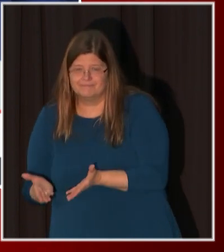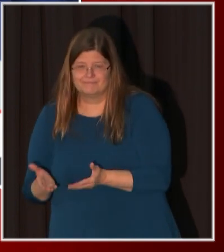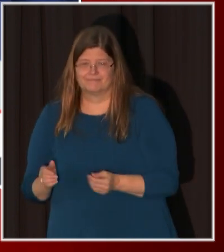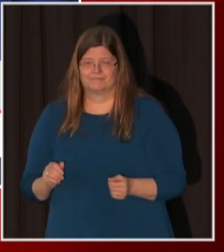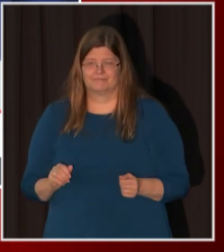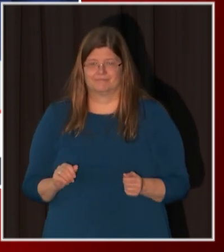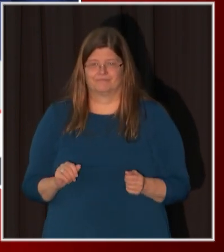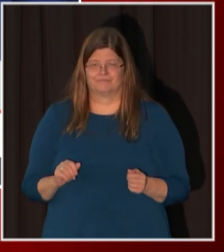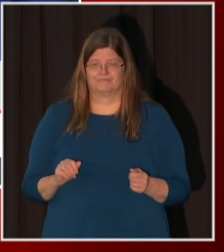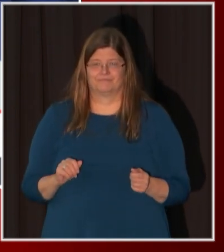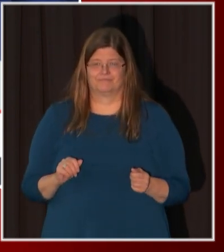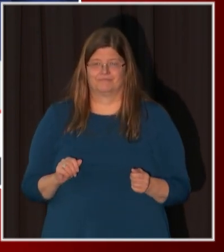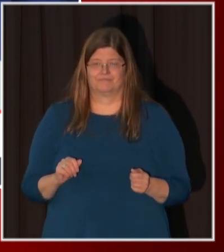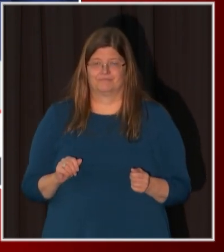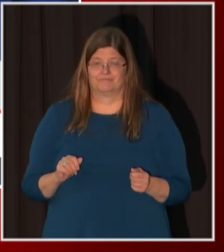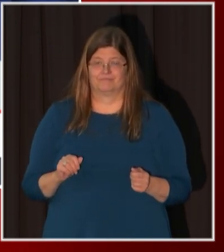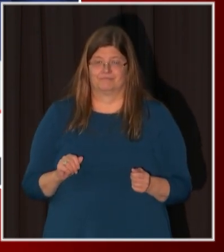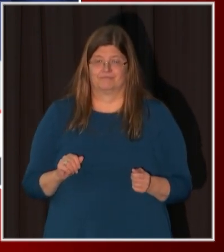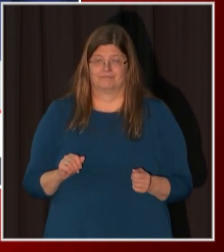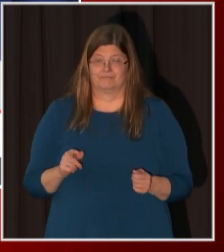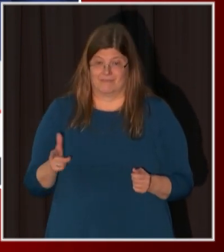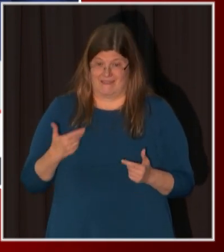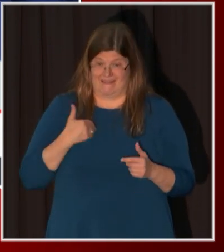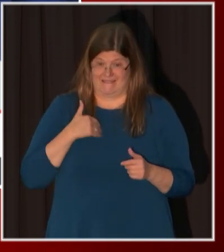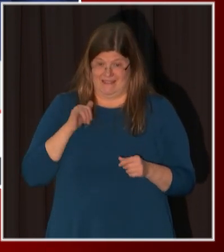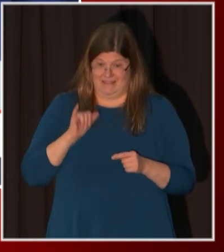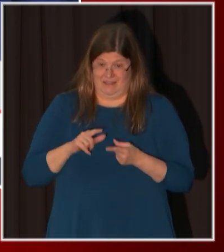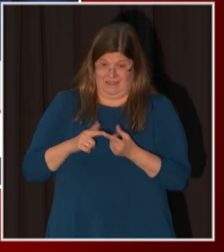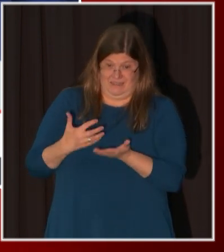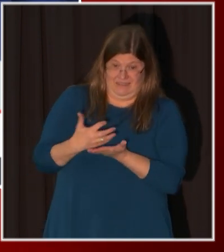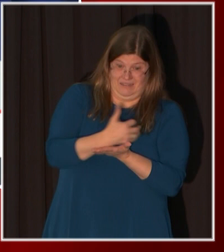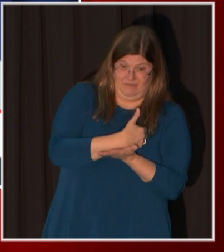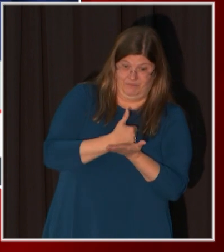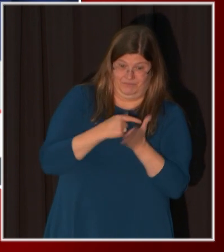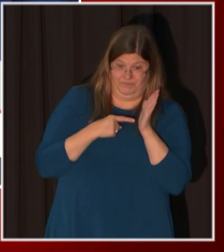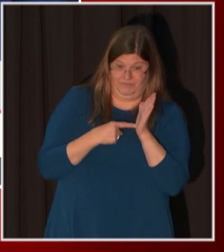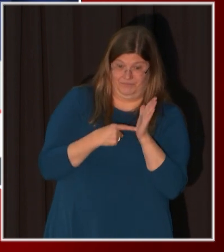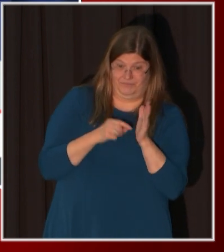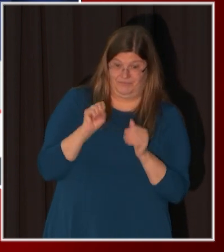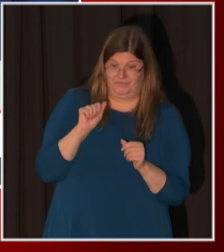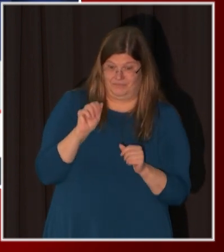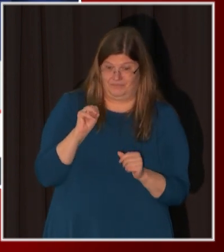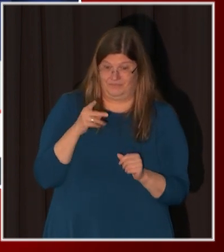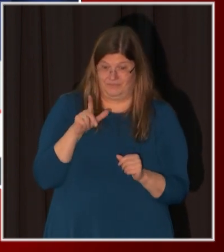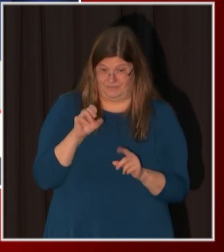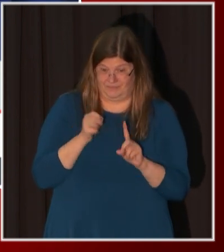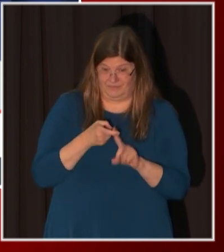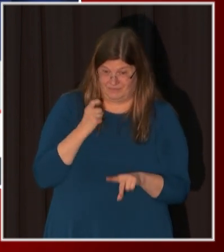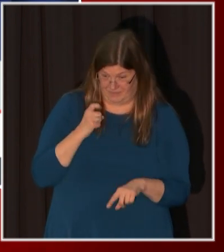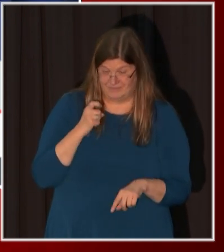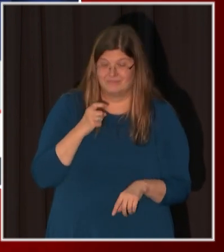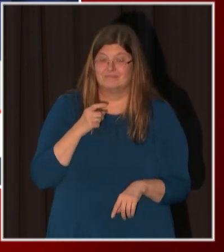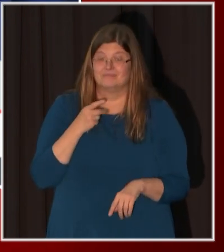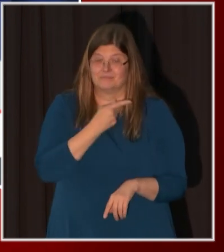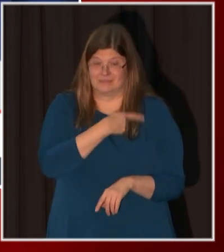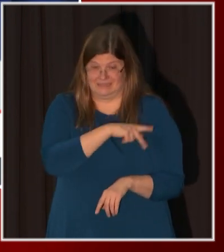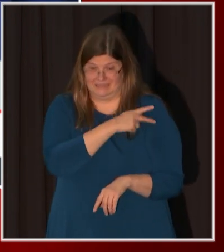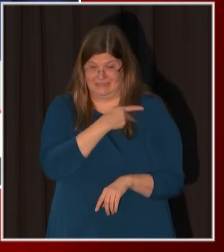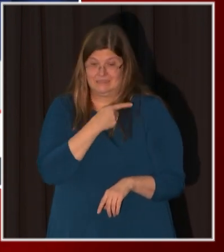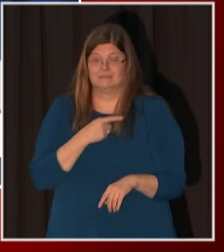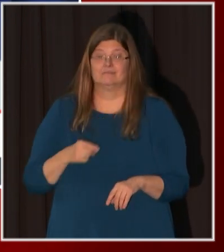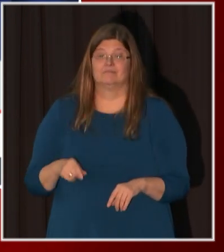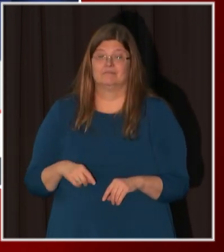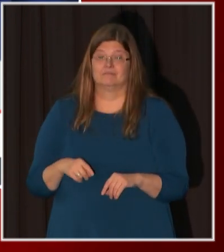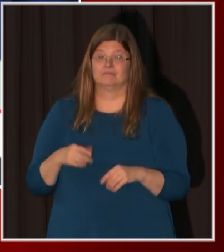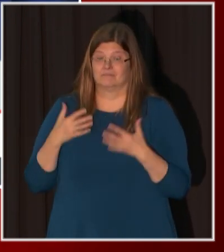front end to be able to collect specimens from their patients at a number of locations. You've heard the mayor talk about the